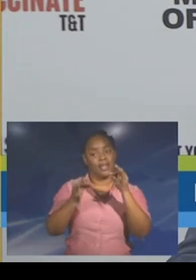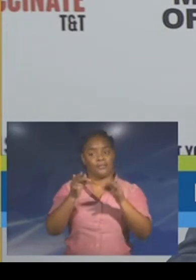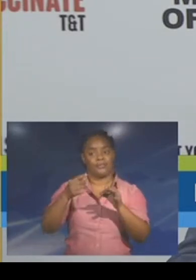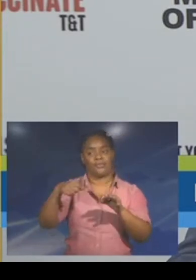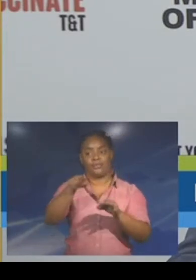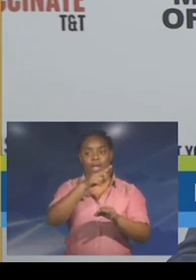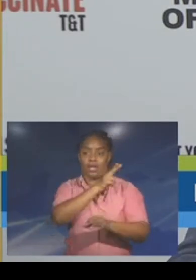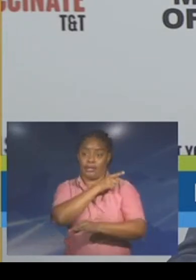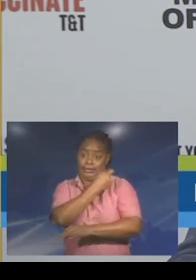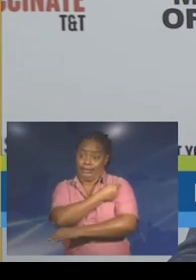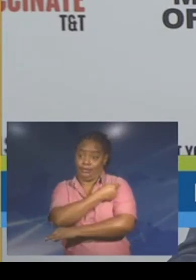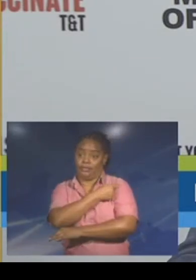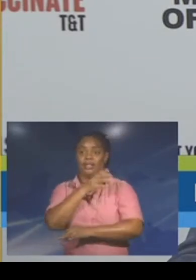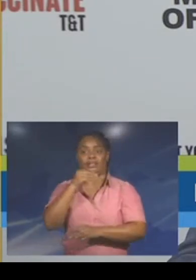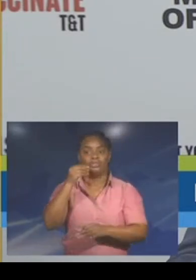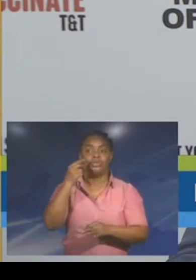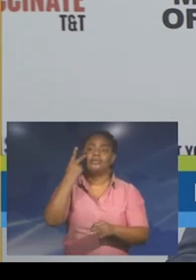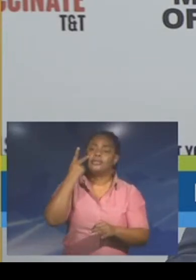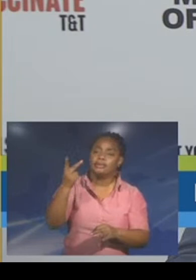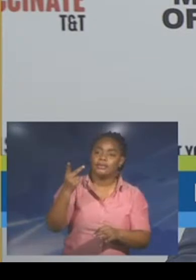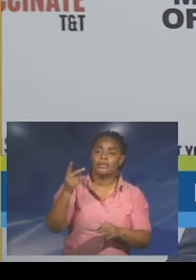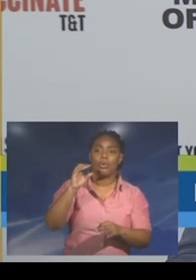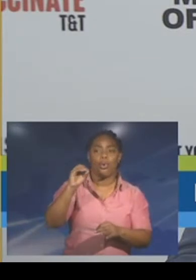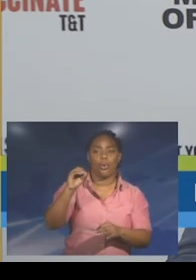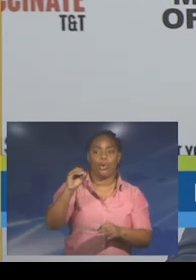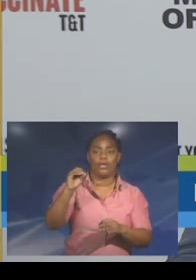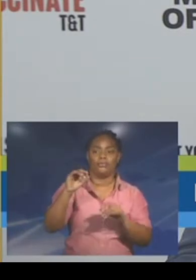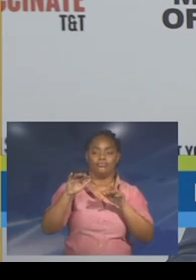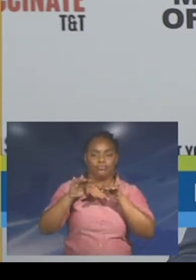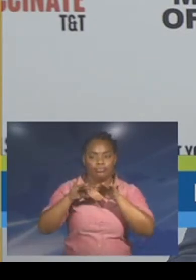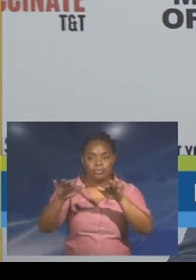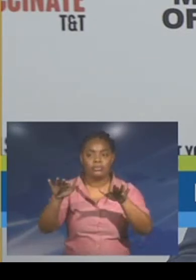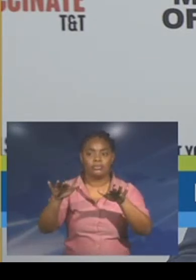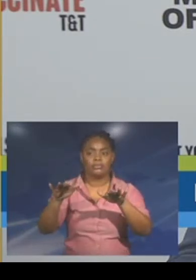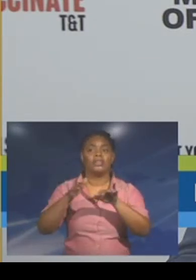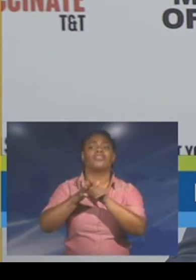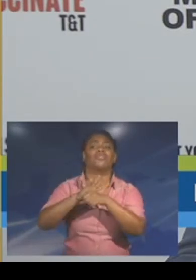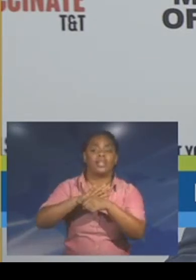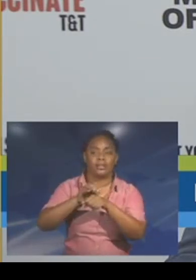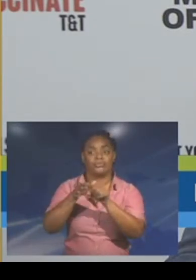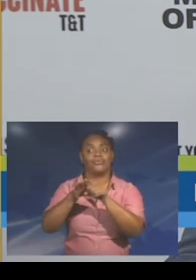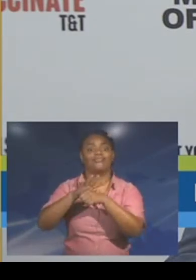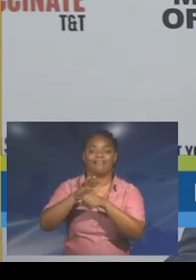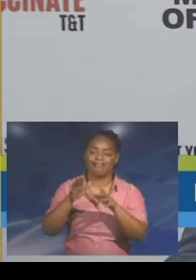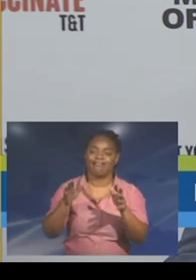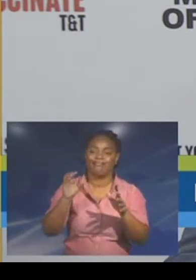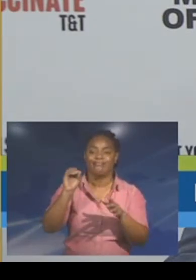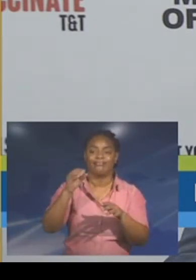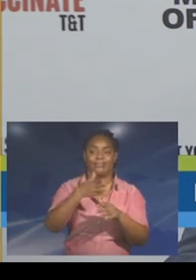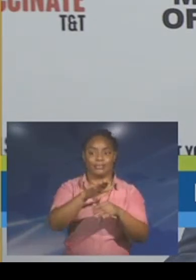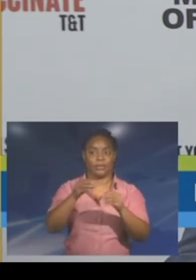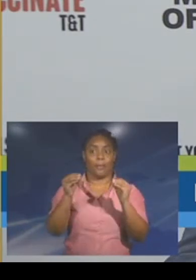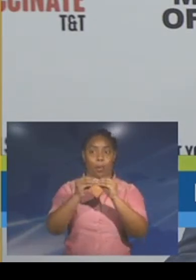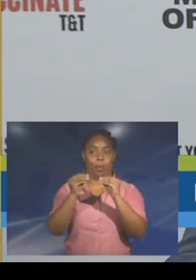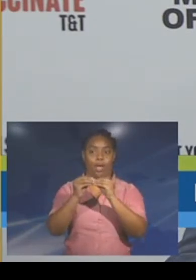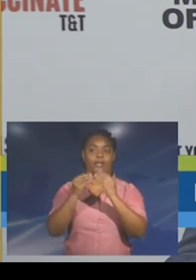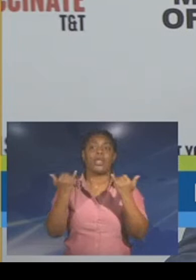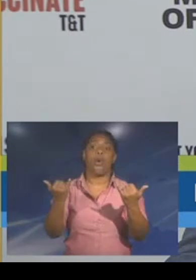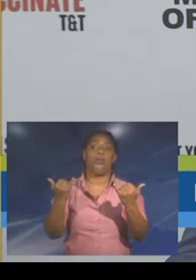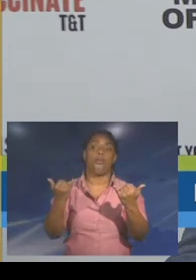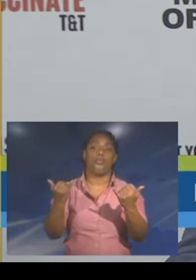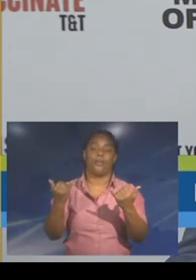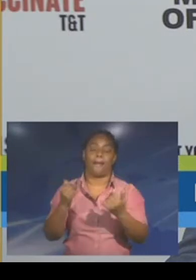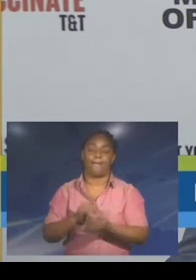dominant variant, we said clearly, very clearly, that we look at all factors, but the dominant factor now is